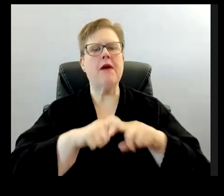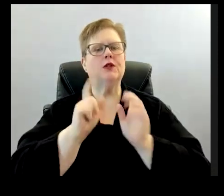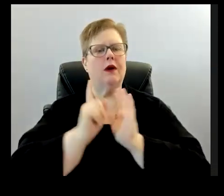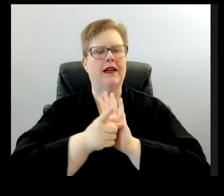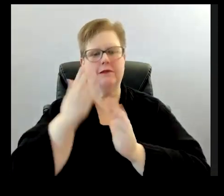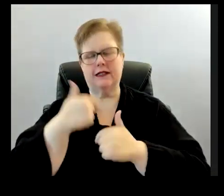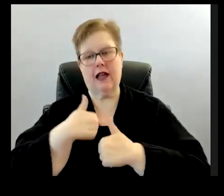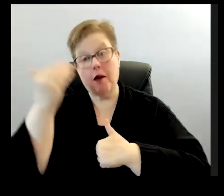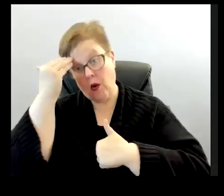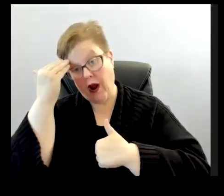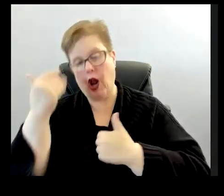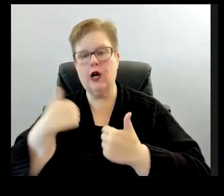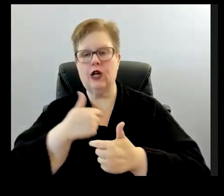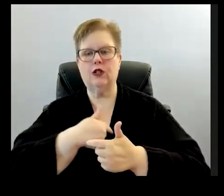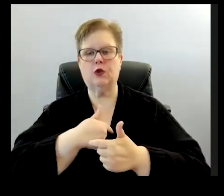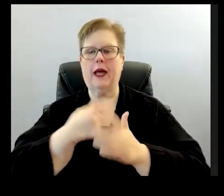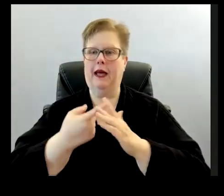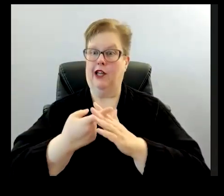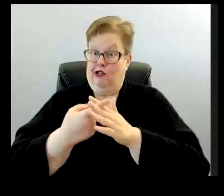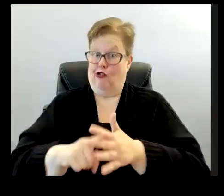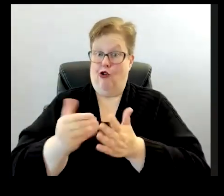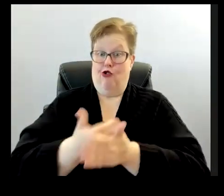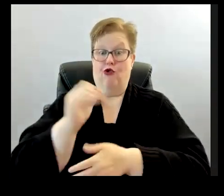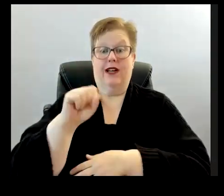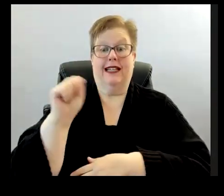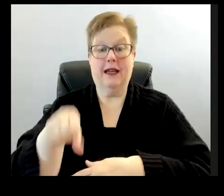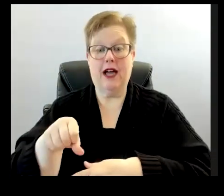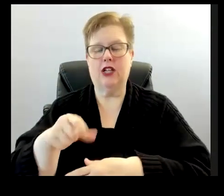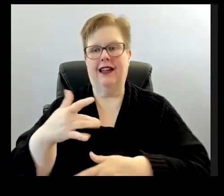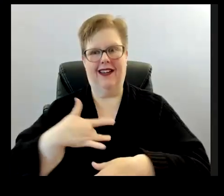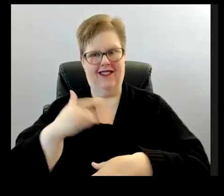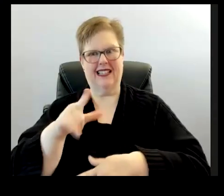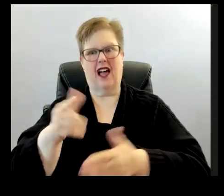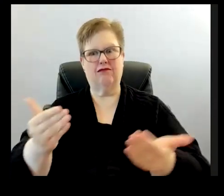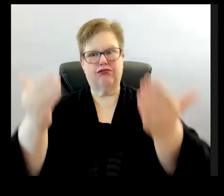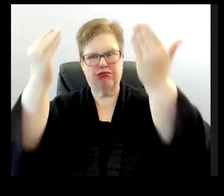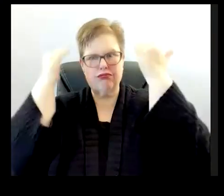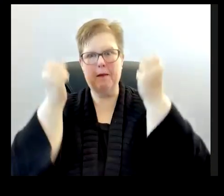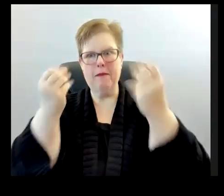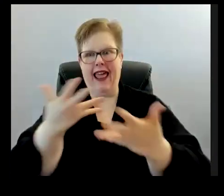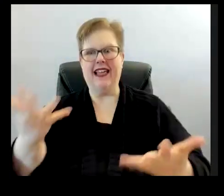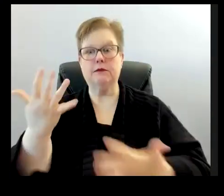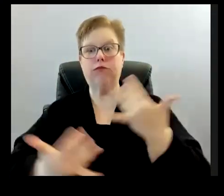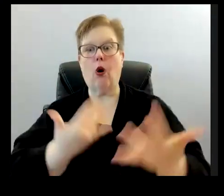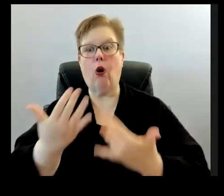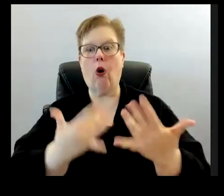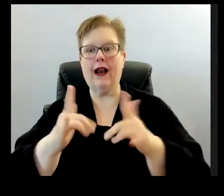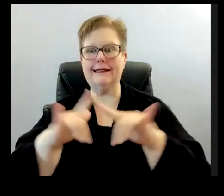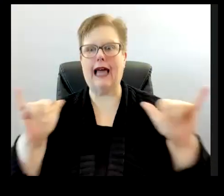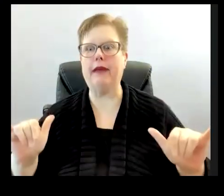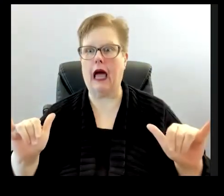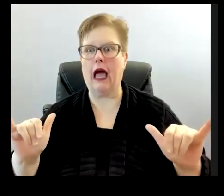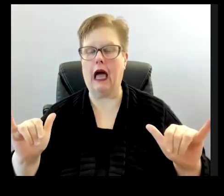I'm very aware that as we hit the beginning of the semester, it probably feels like you have a lot of things on a boil at the same time. And